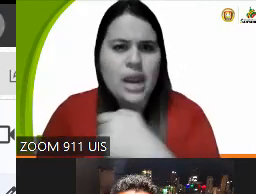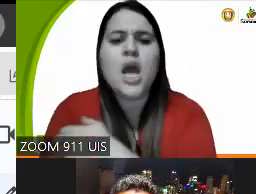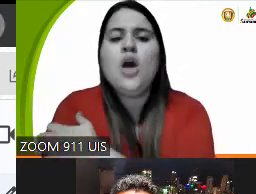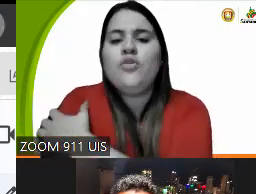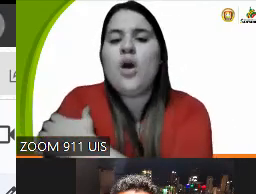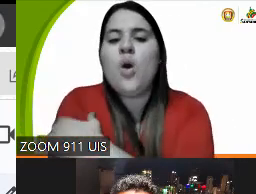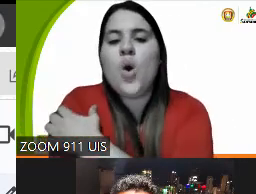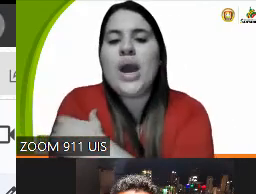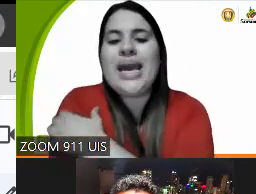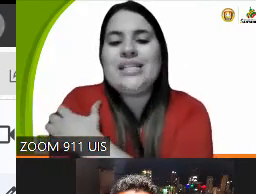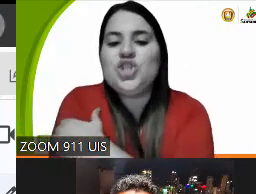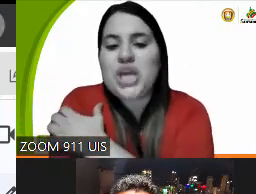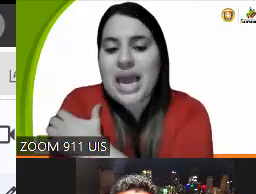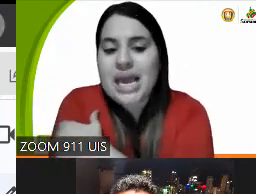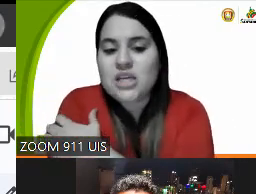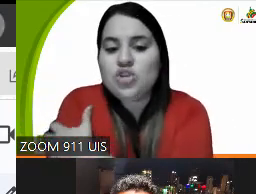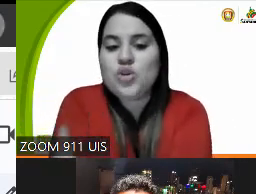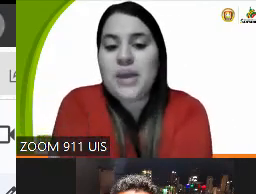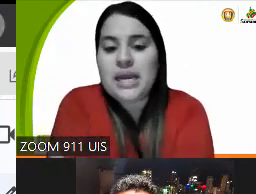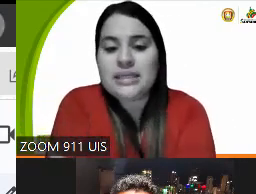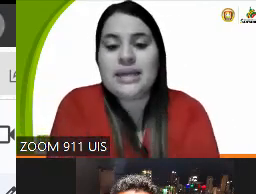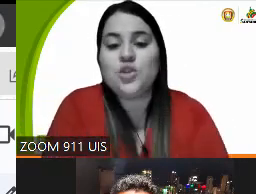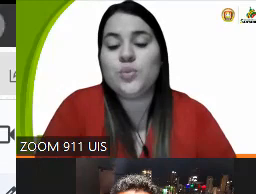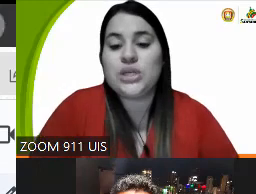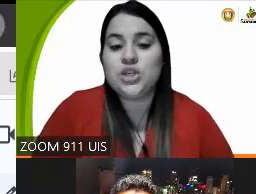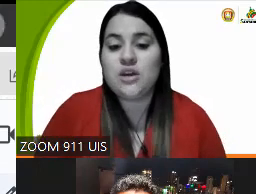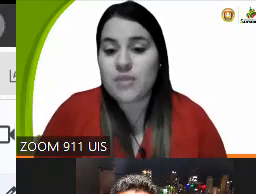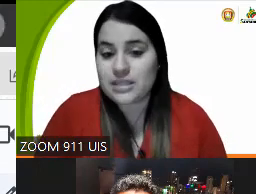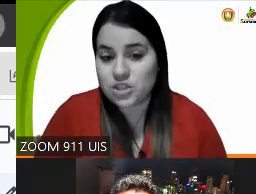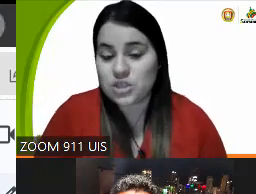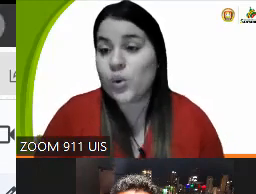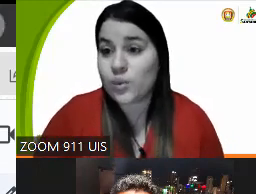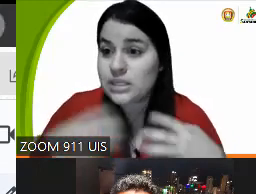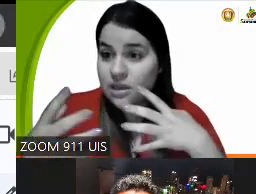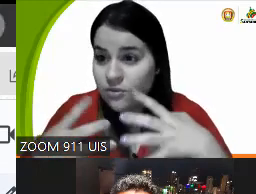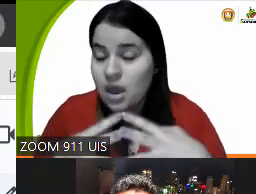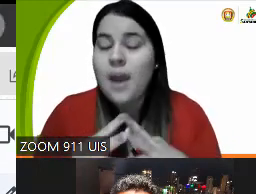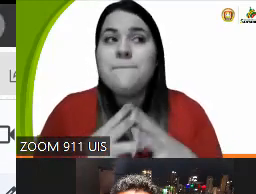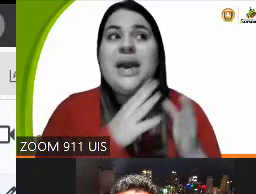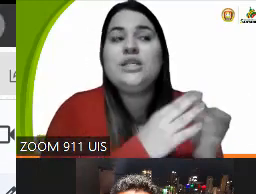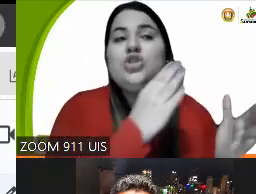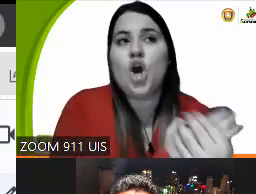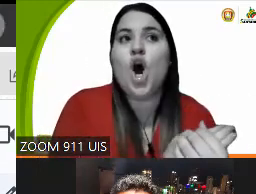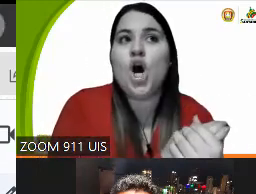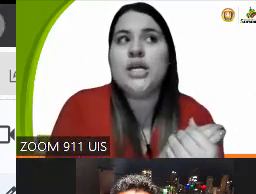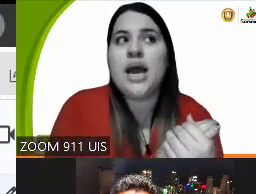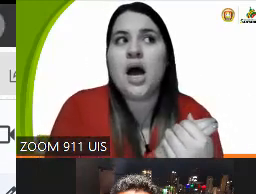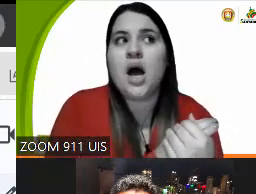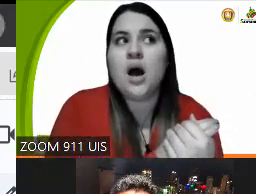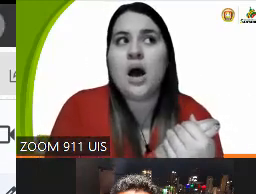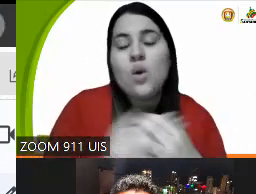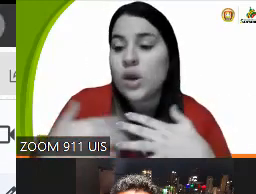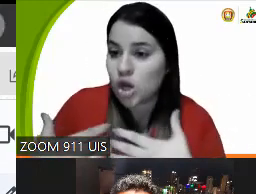experience, right? So it changed meanings and interpretation of messages that we receive based